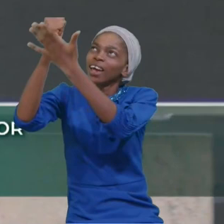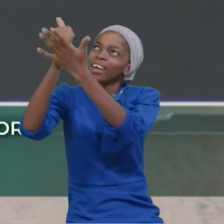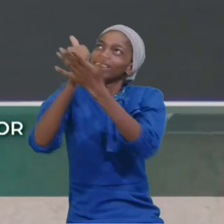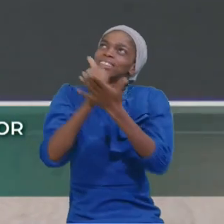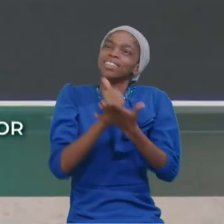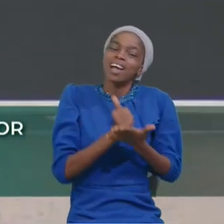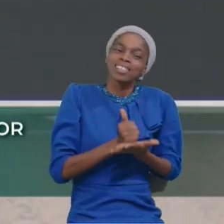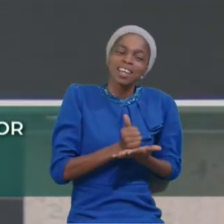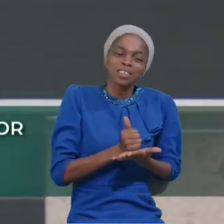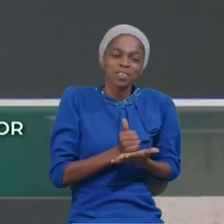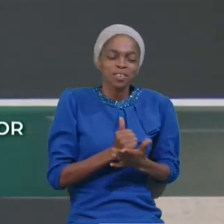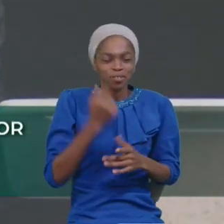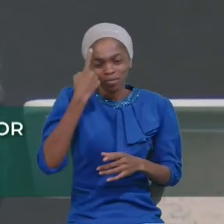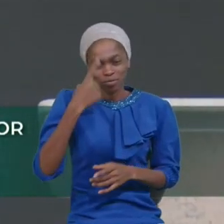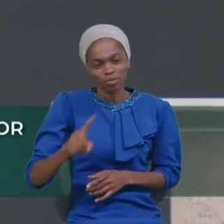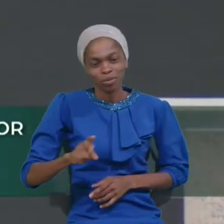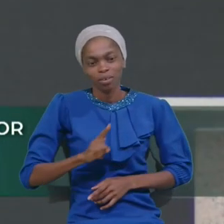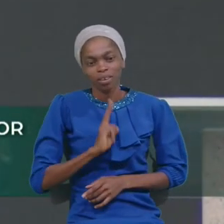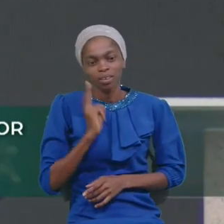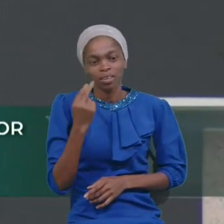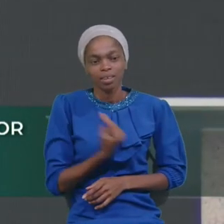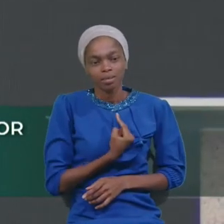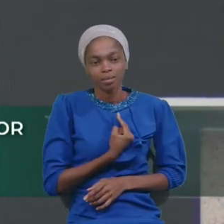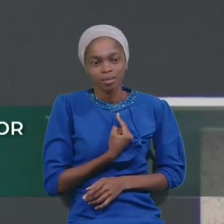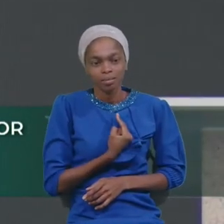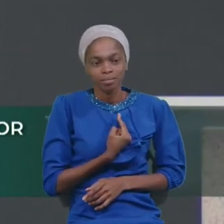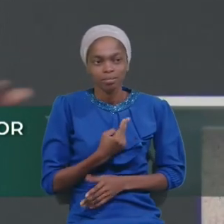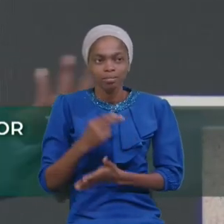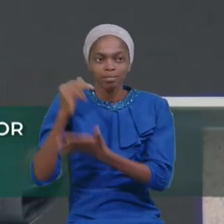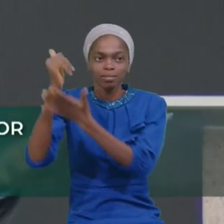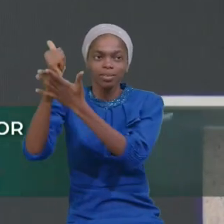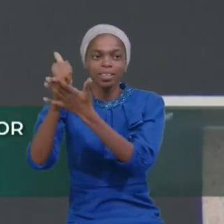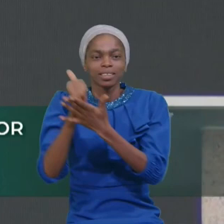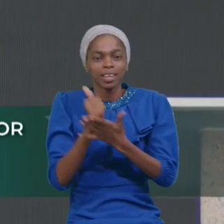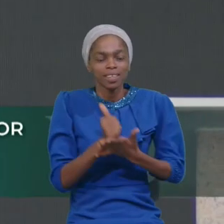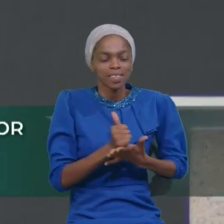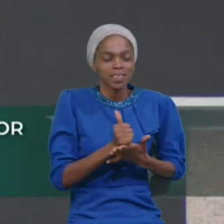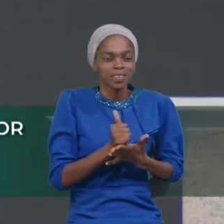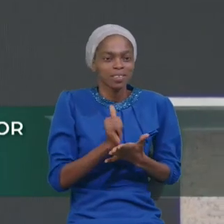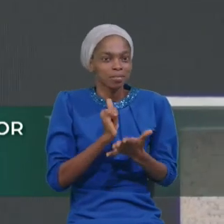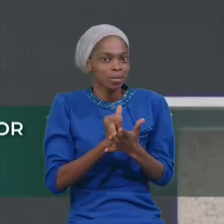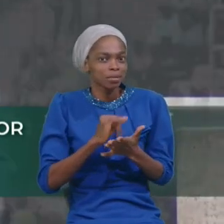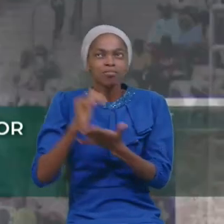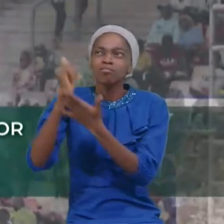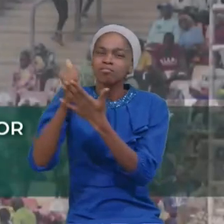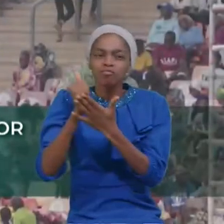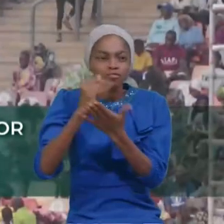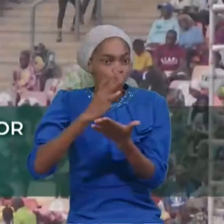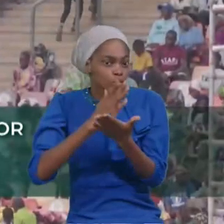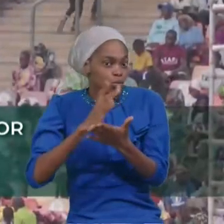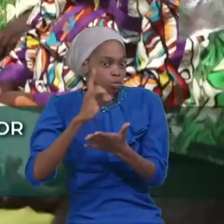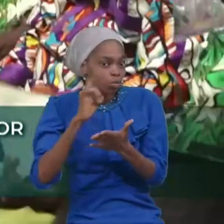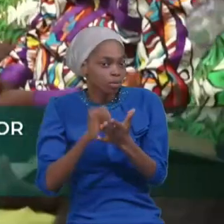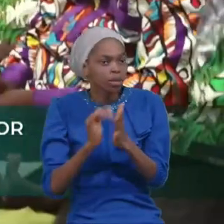an intercessor is somebody praying for another. What a great intercessor we have. When